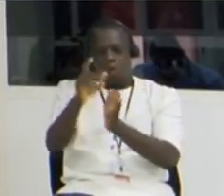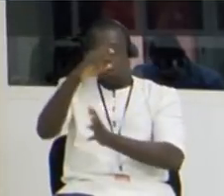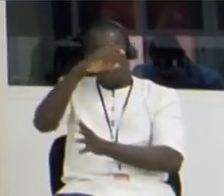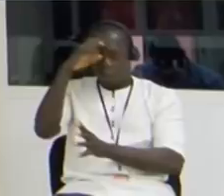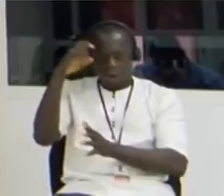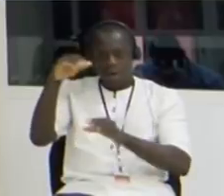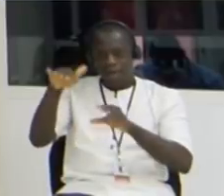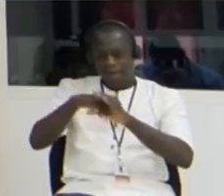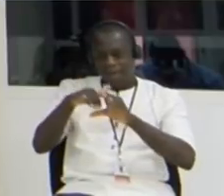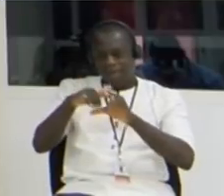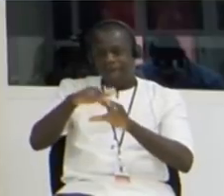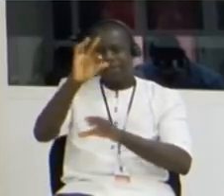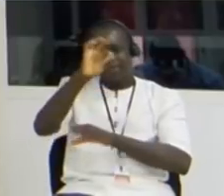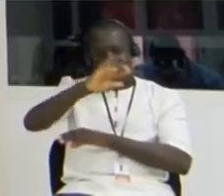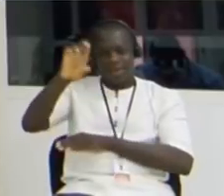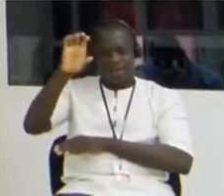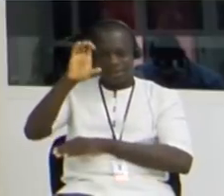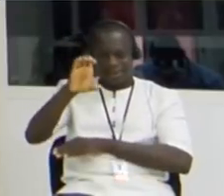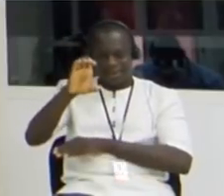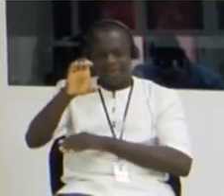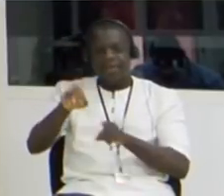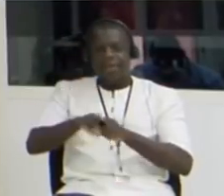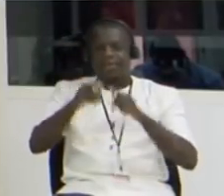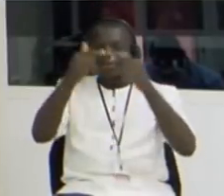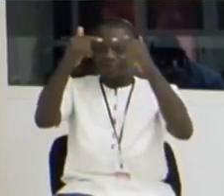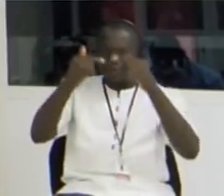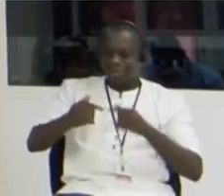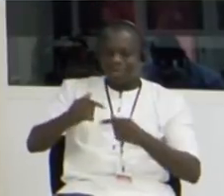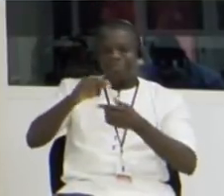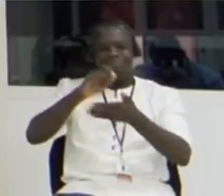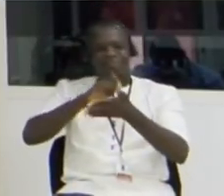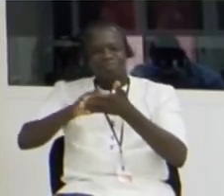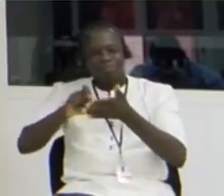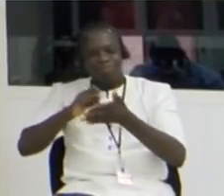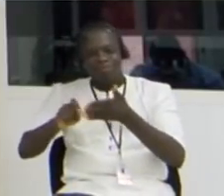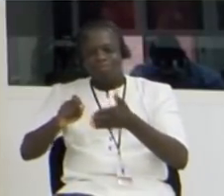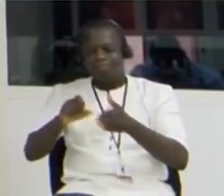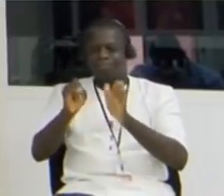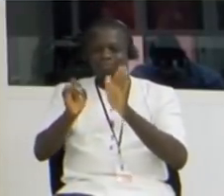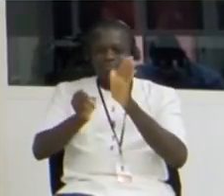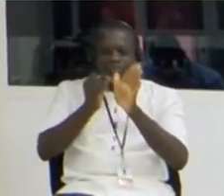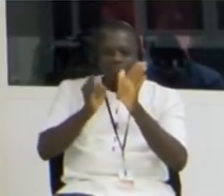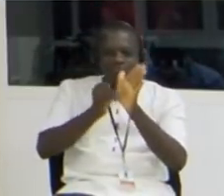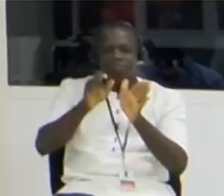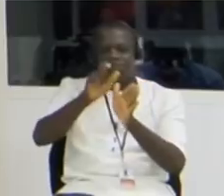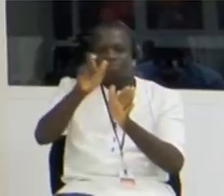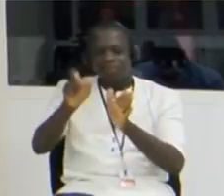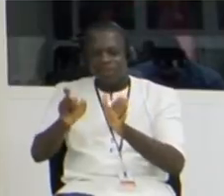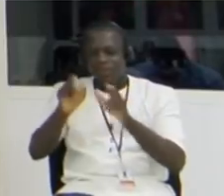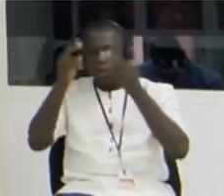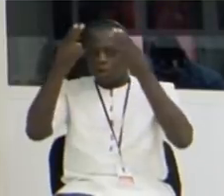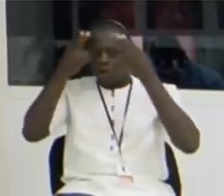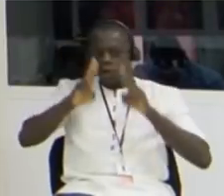the Trrc, the statement takers, the investigators, the legal team,